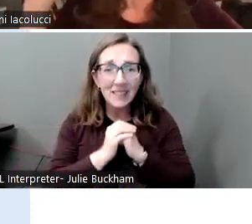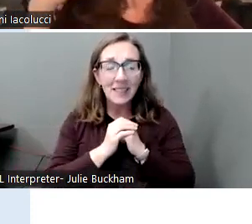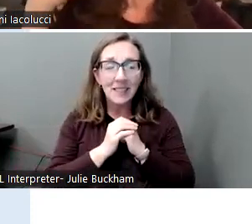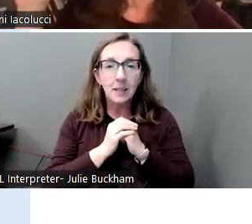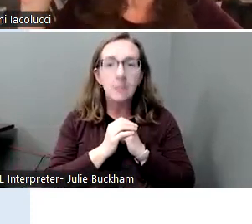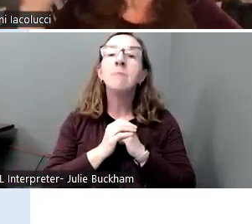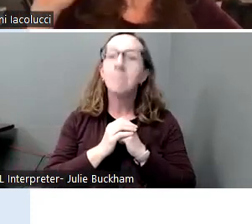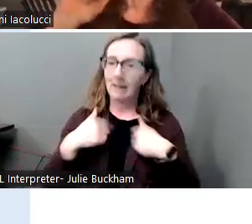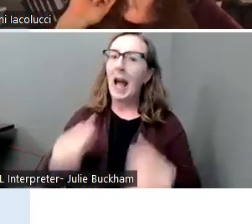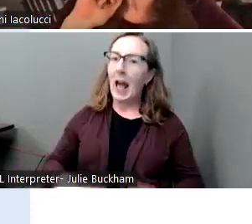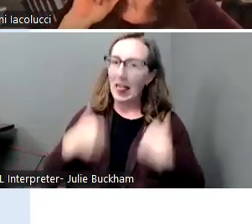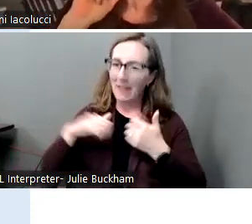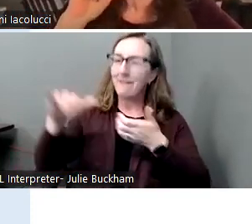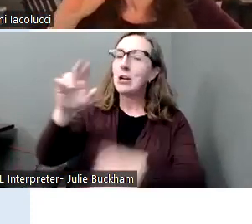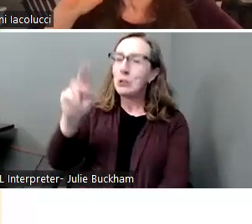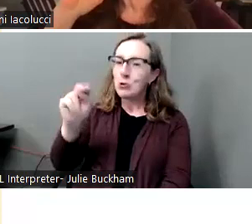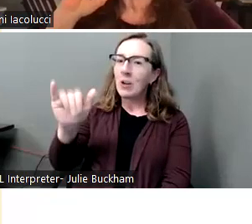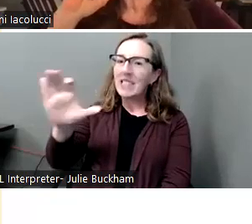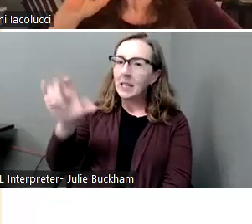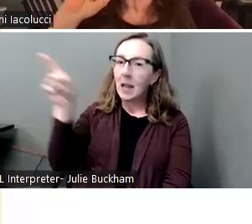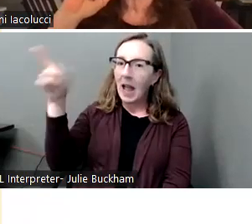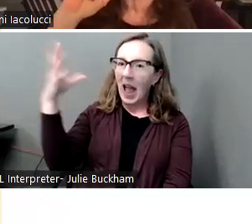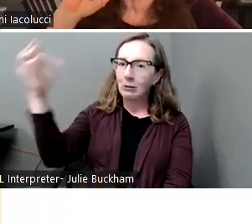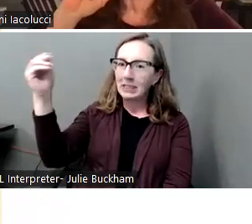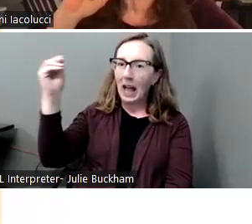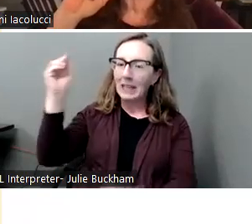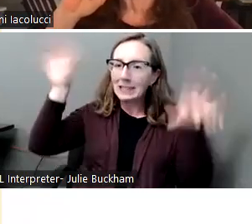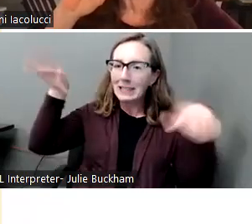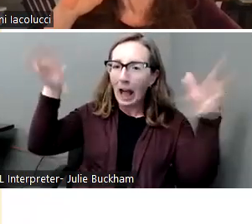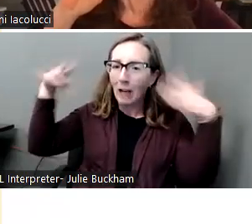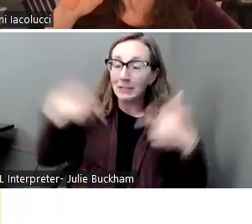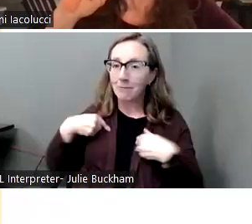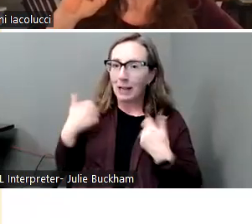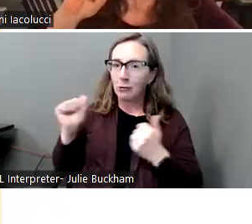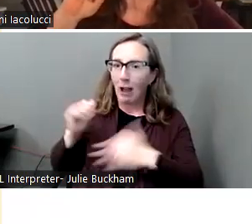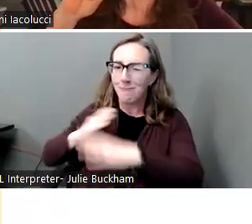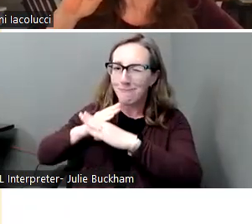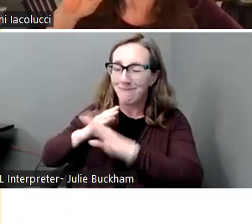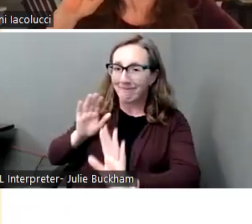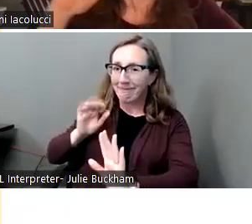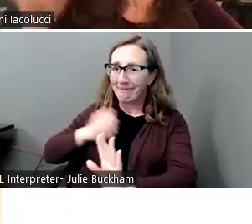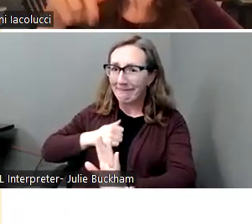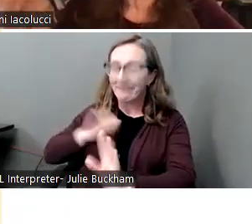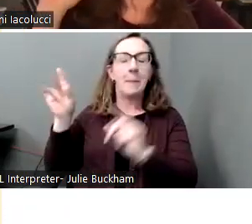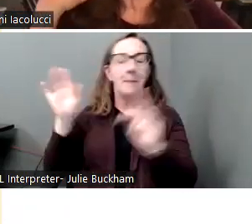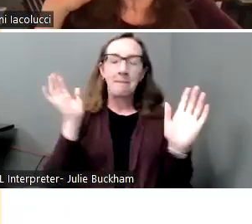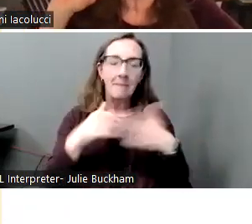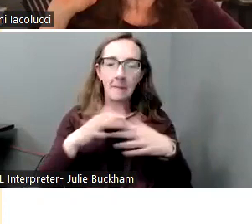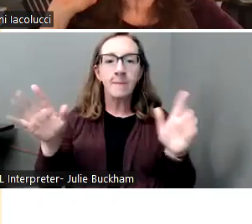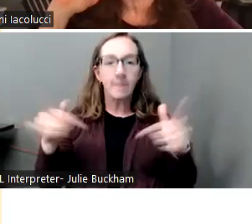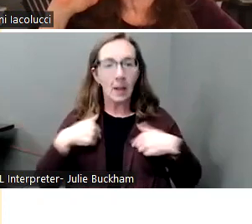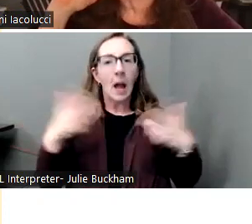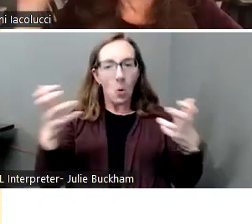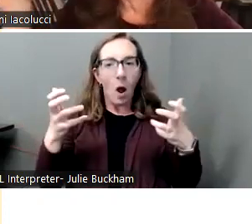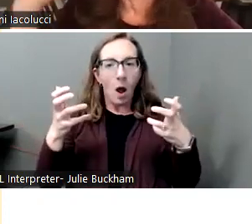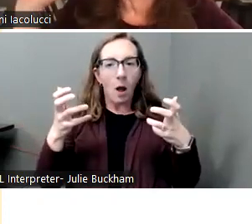I live in New York City and there are sirens outside. I was trying to spare you. Okay. So I just want to go off